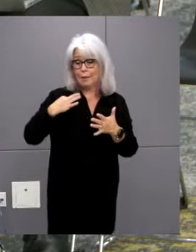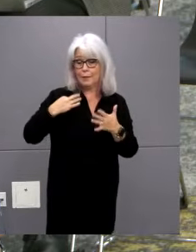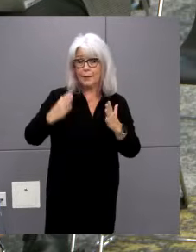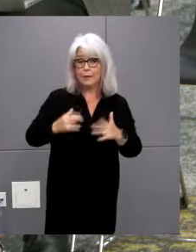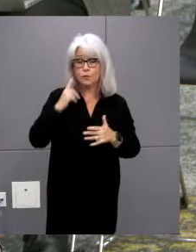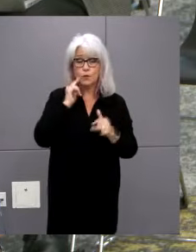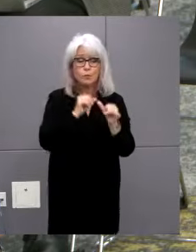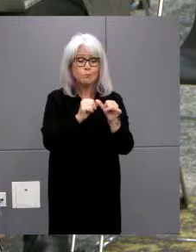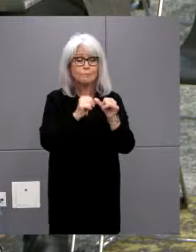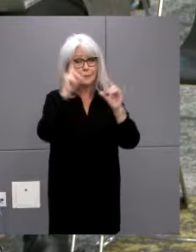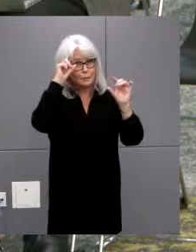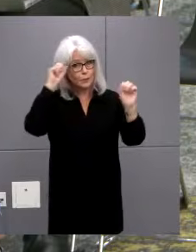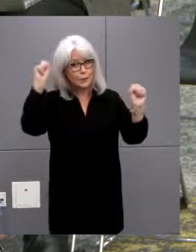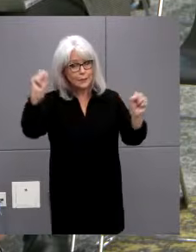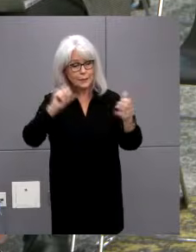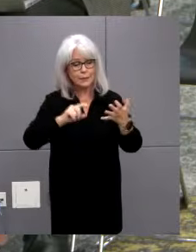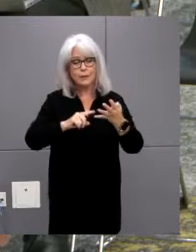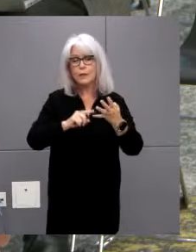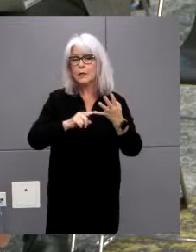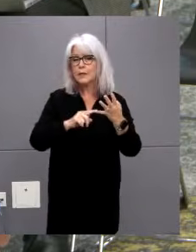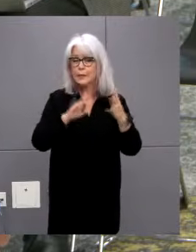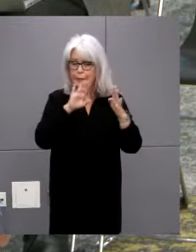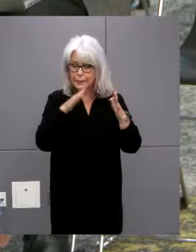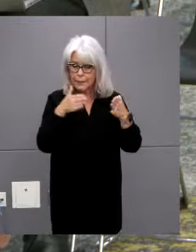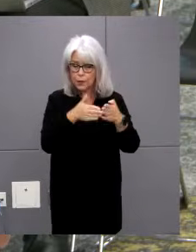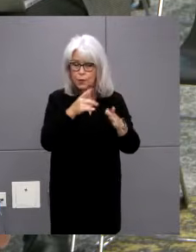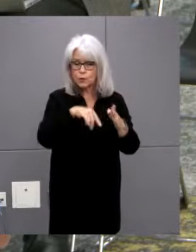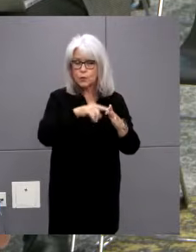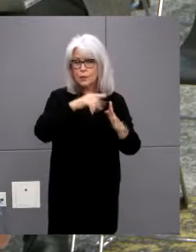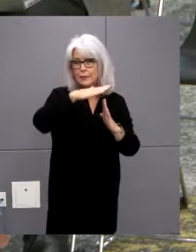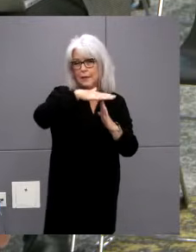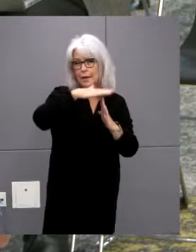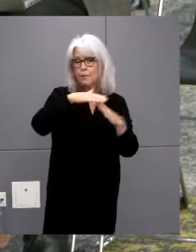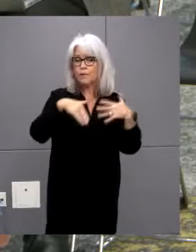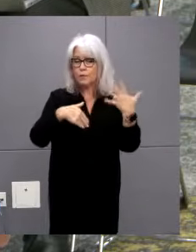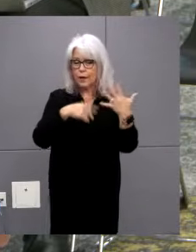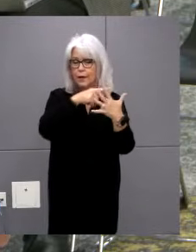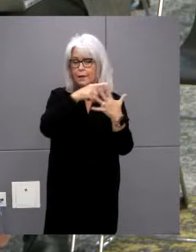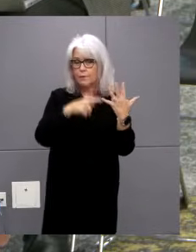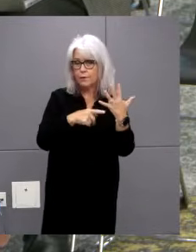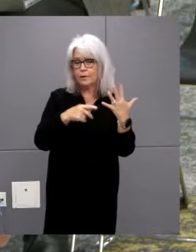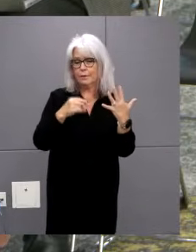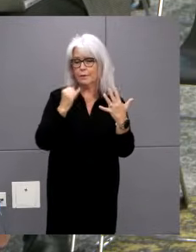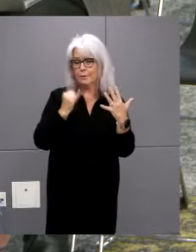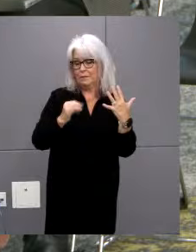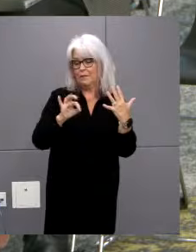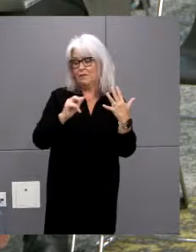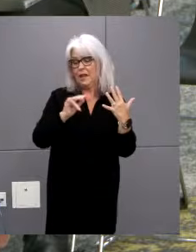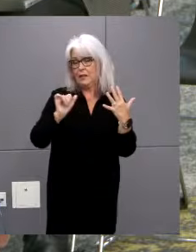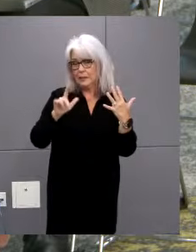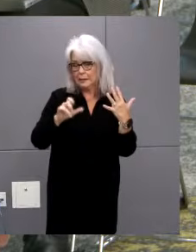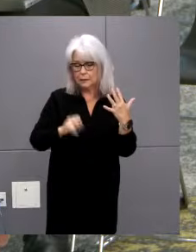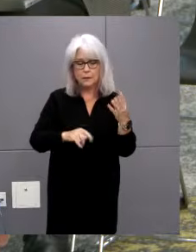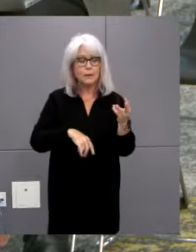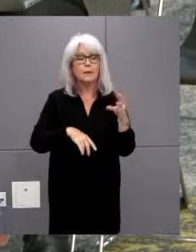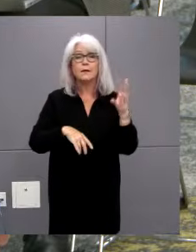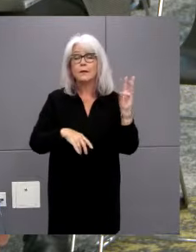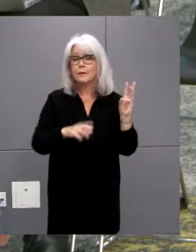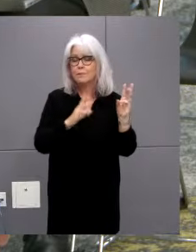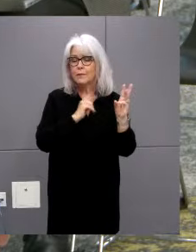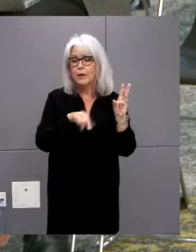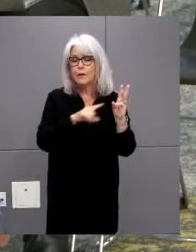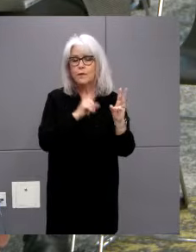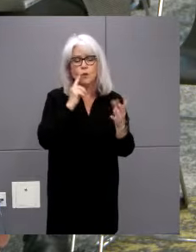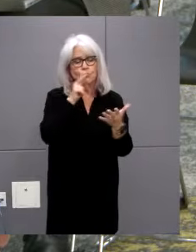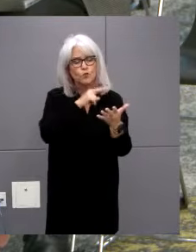permanent college president, 4, narrow the search to the top 5 semifinalists, 5, confirm the credentials and qualifications